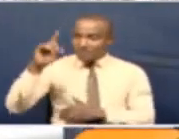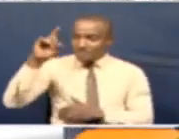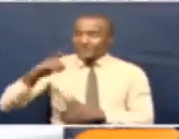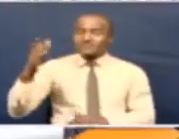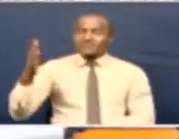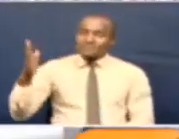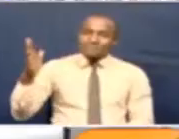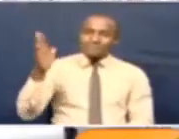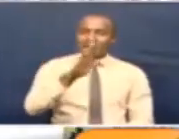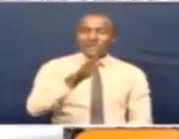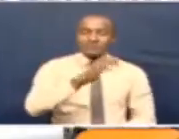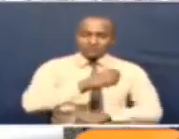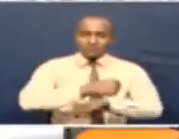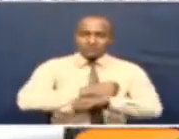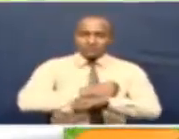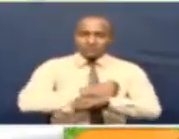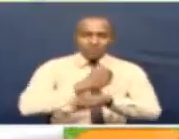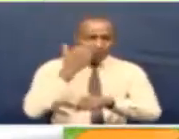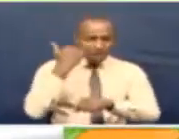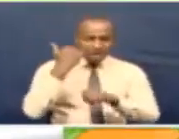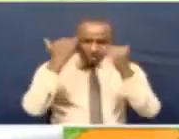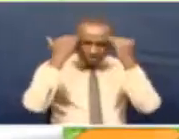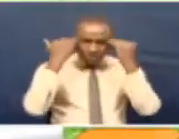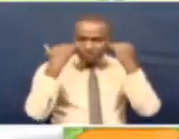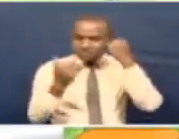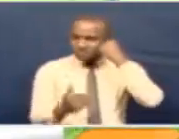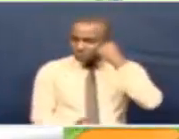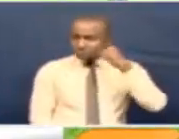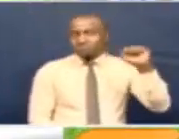were acting contrary to the court order.